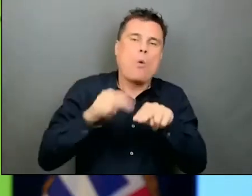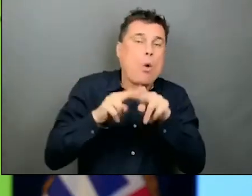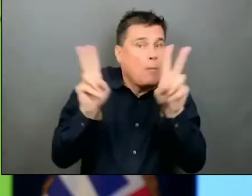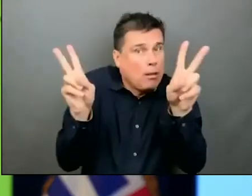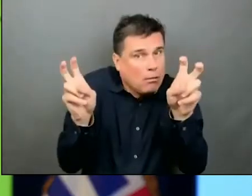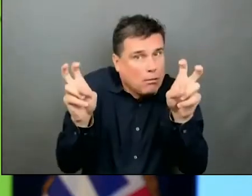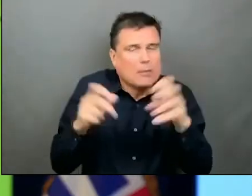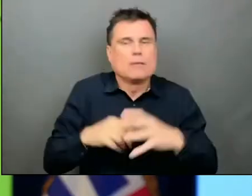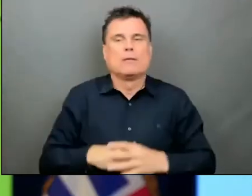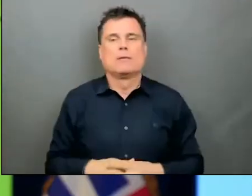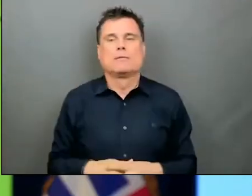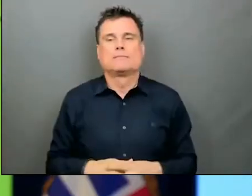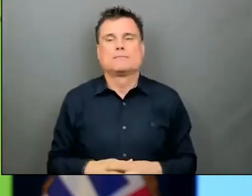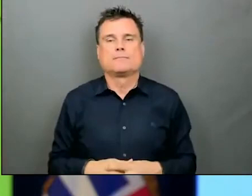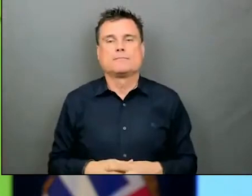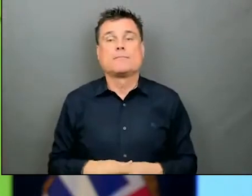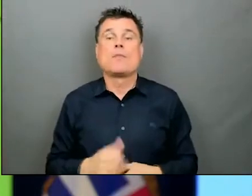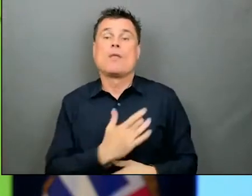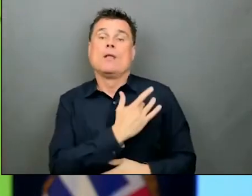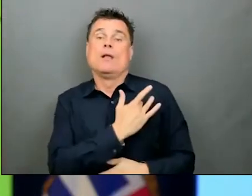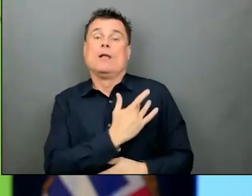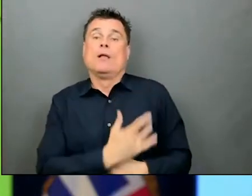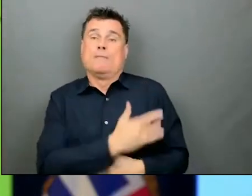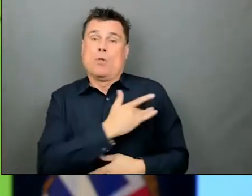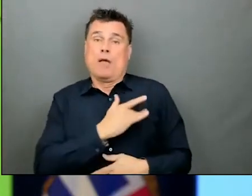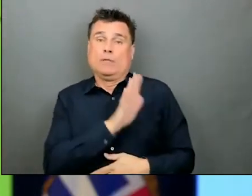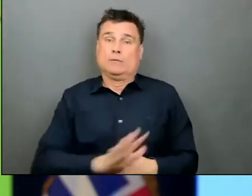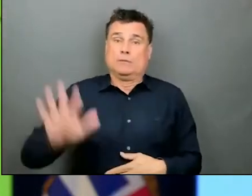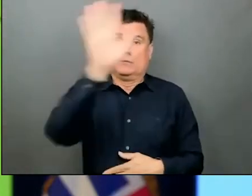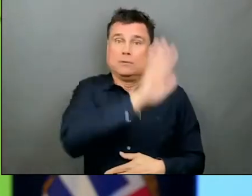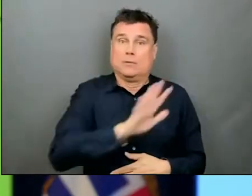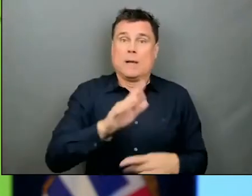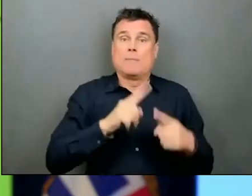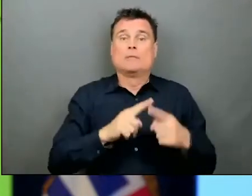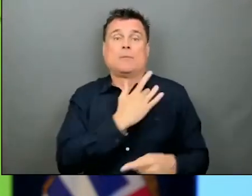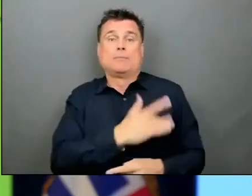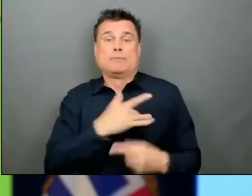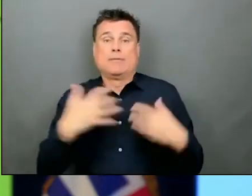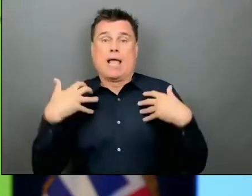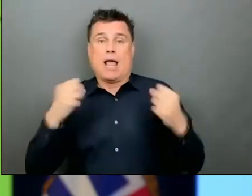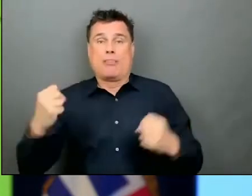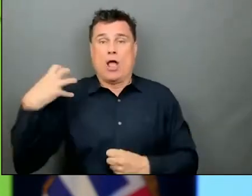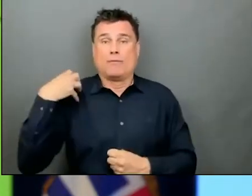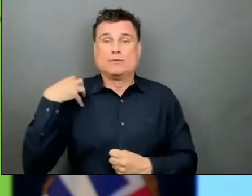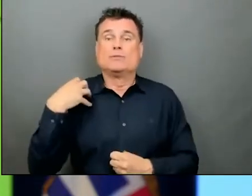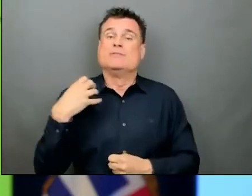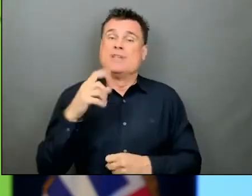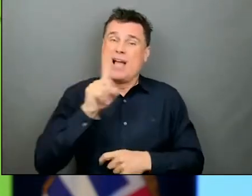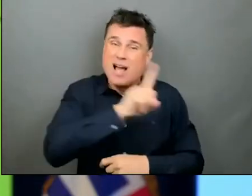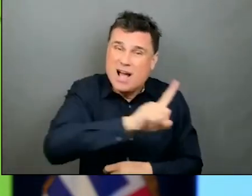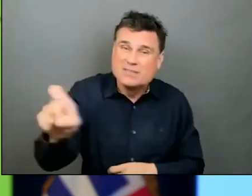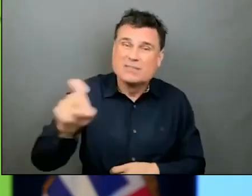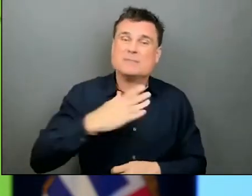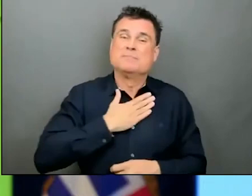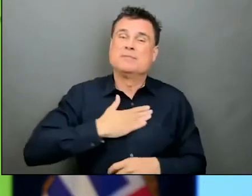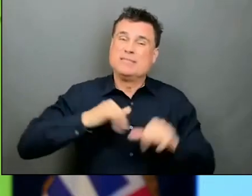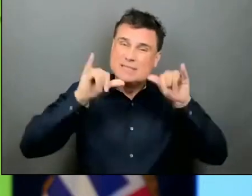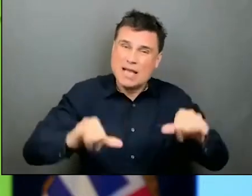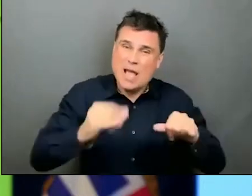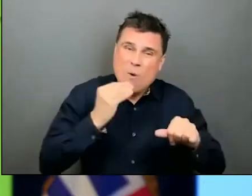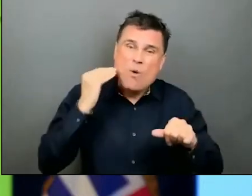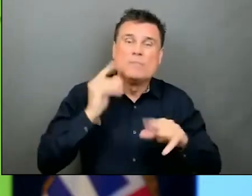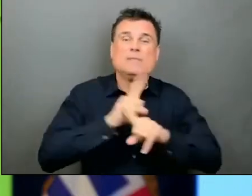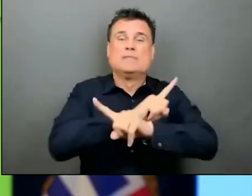While the province and the provincial health officer have long asked British Columbians to stay within their own communities, the time has come to